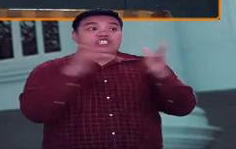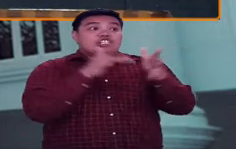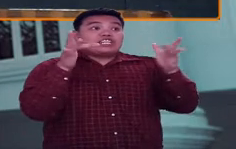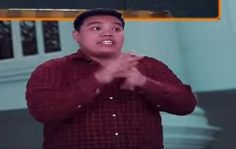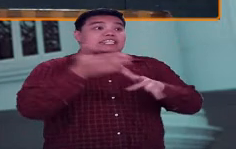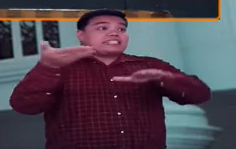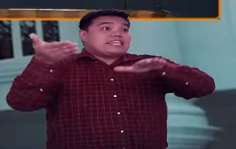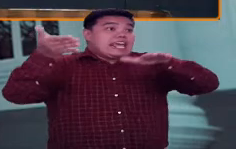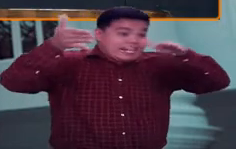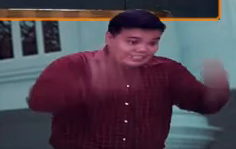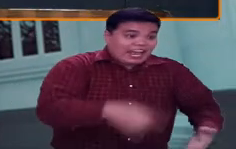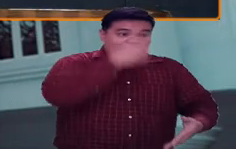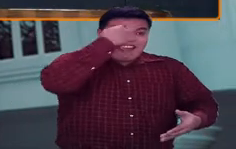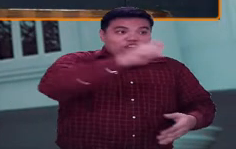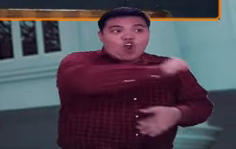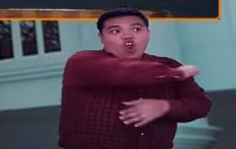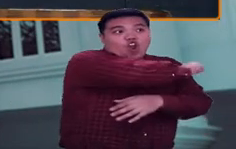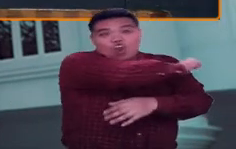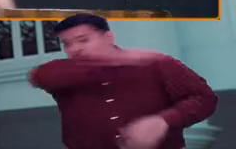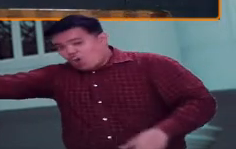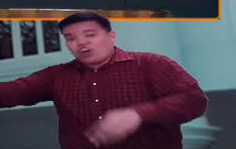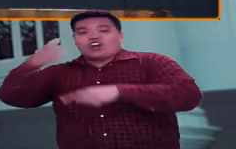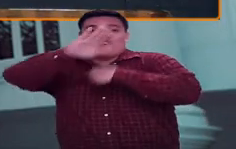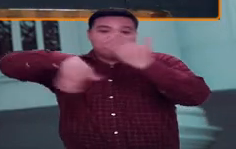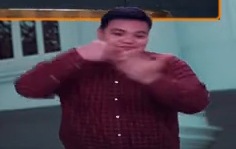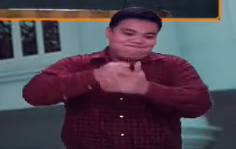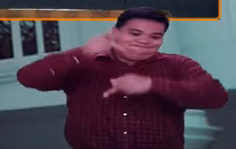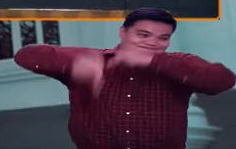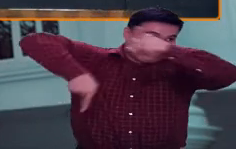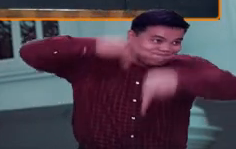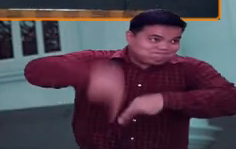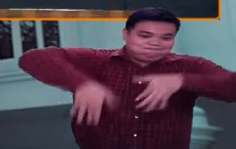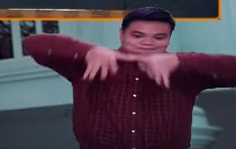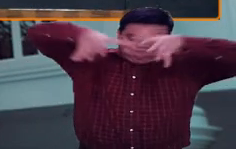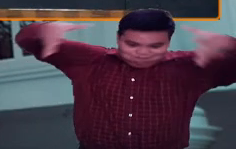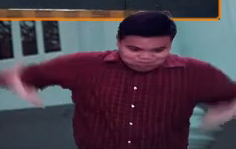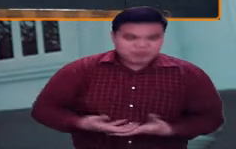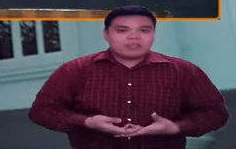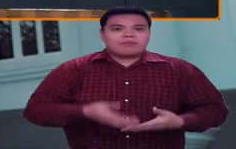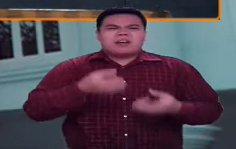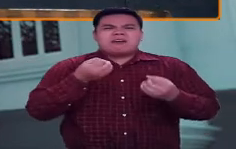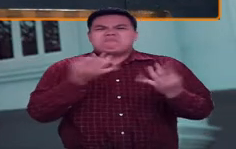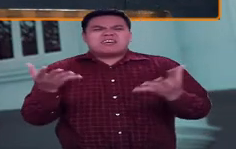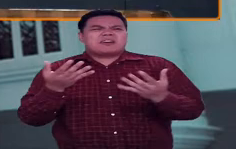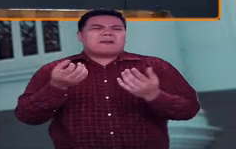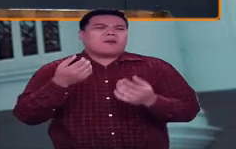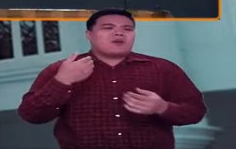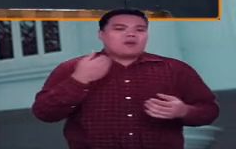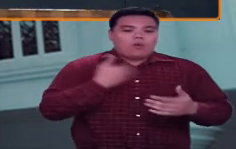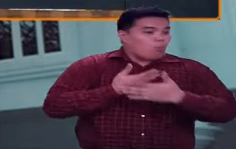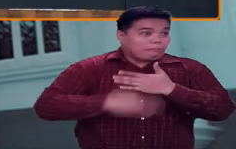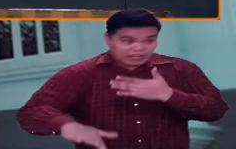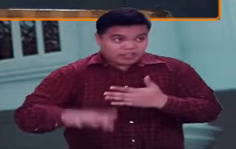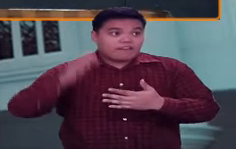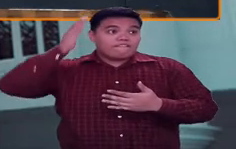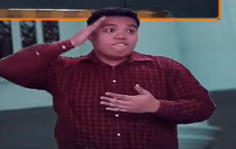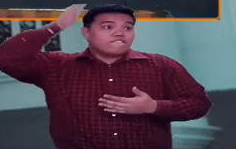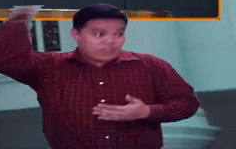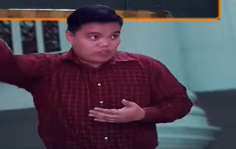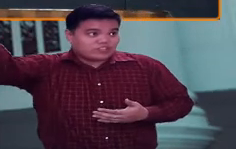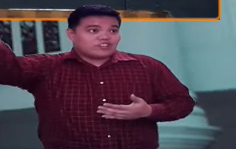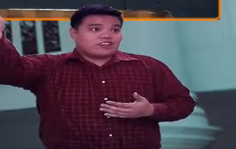Jesus died for all humanity. No matter how many people are yet to be born in the